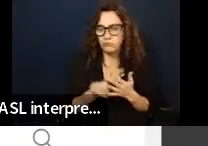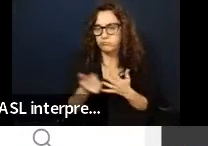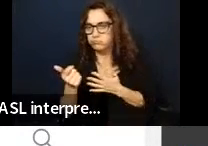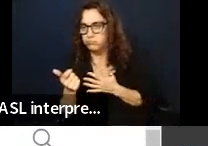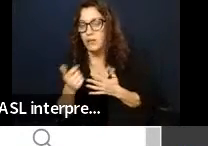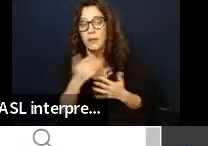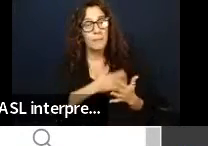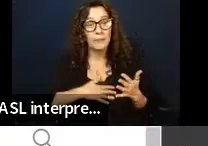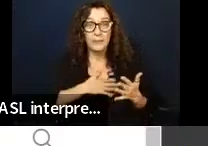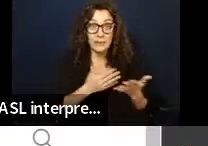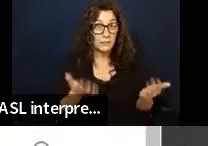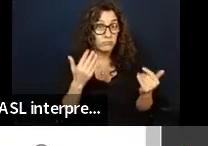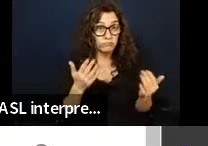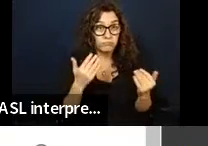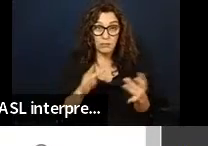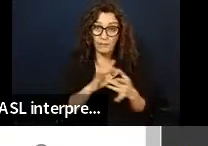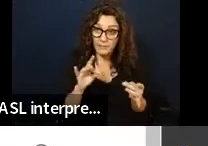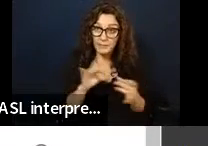comment